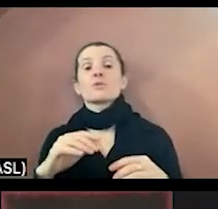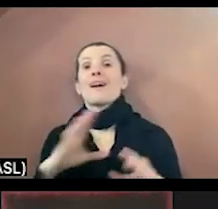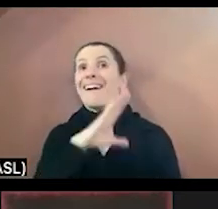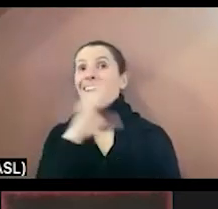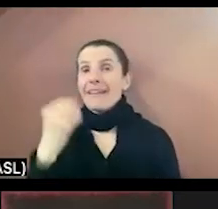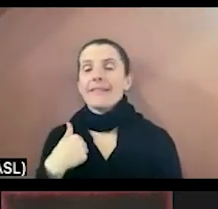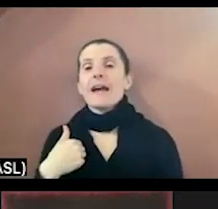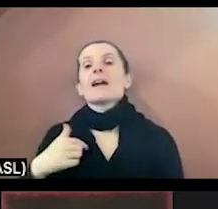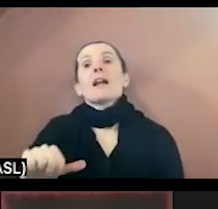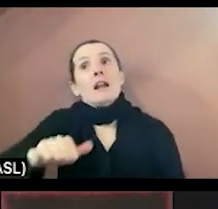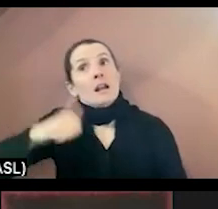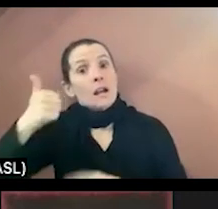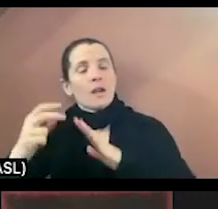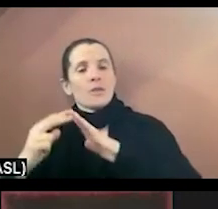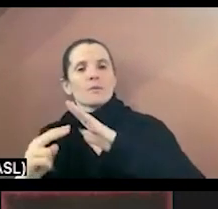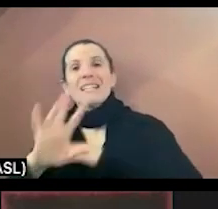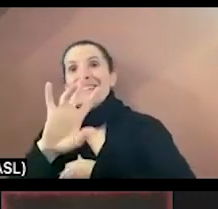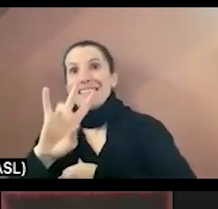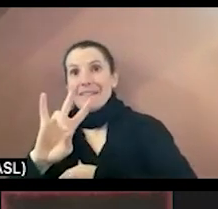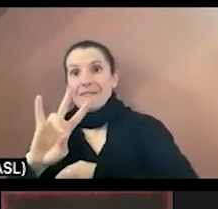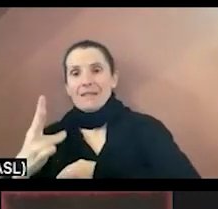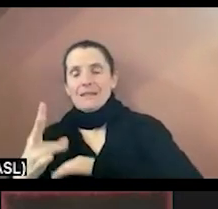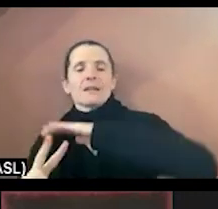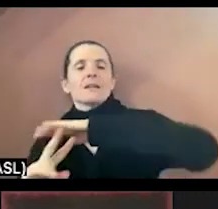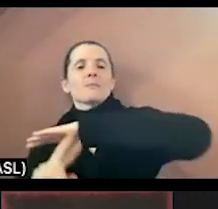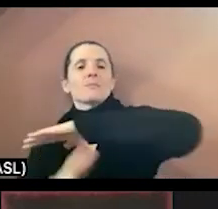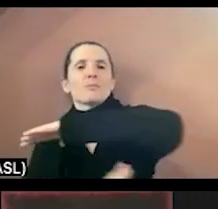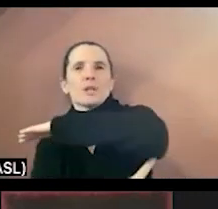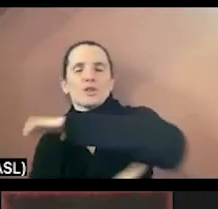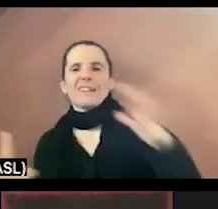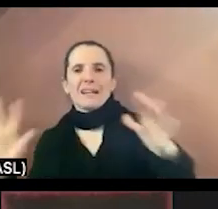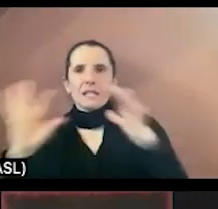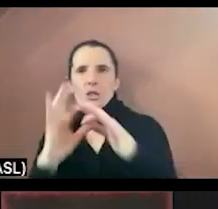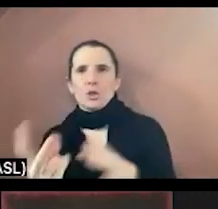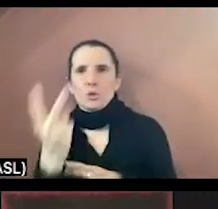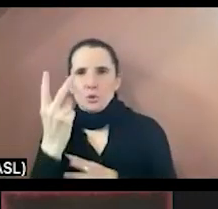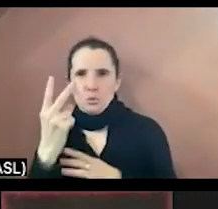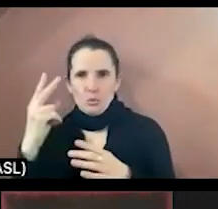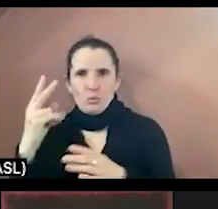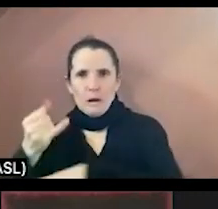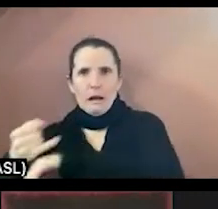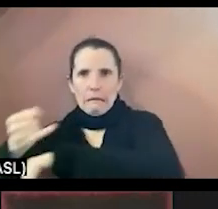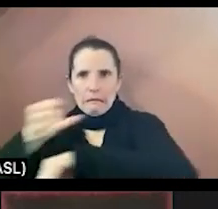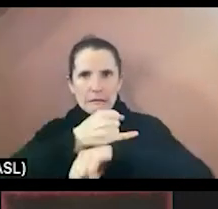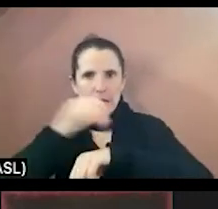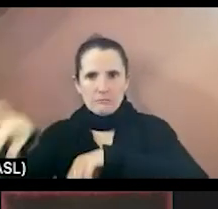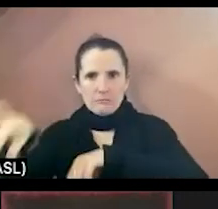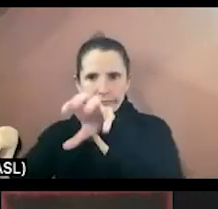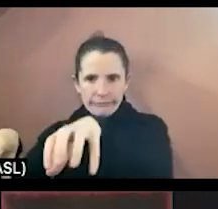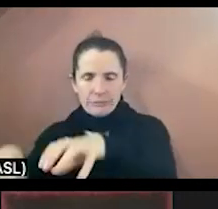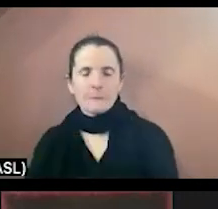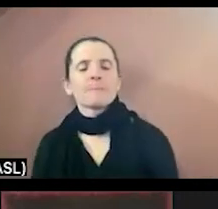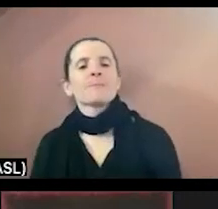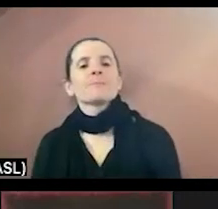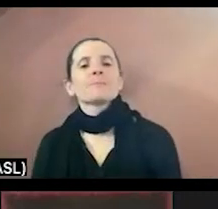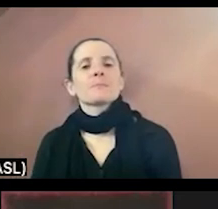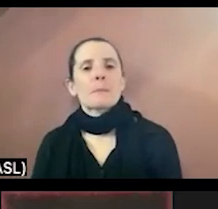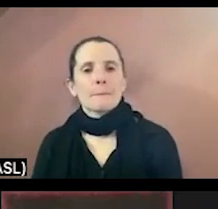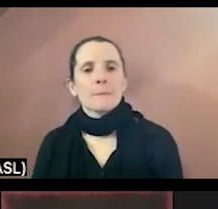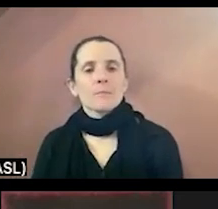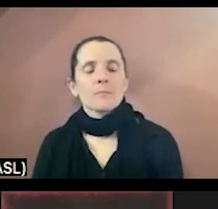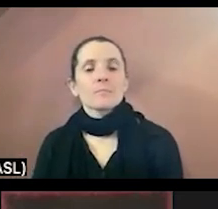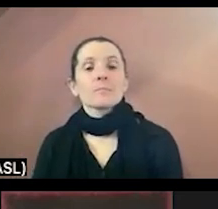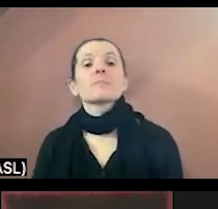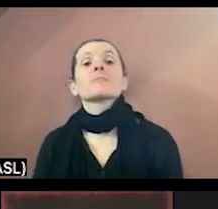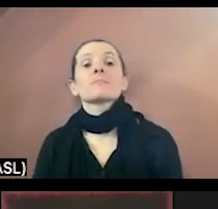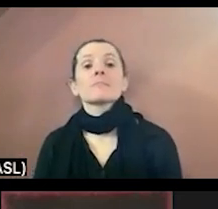the famous seven bridges of Königsberg. People at that time, I'm not joking, this is, I can prove it through